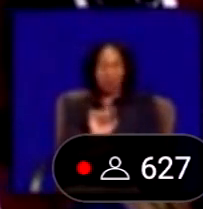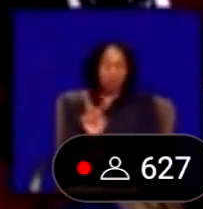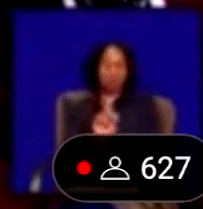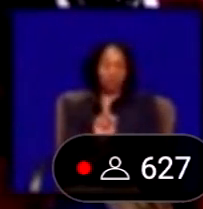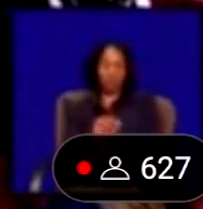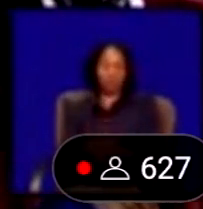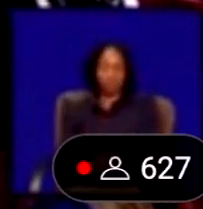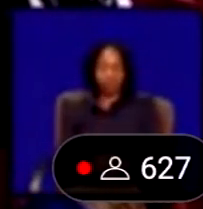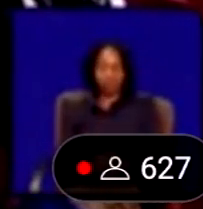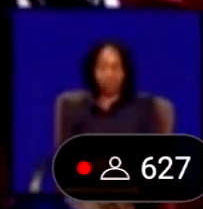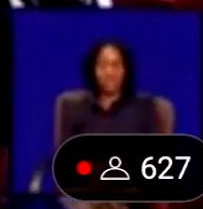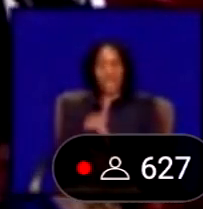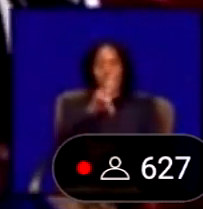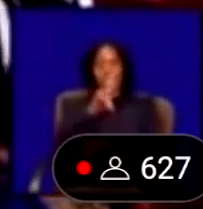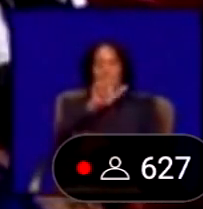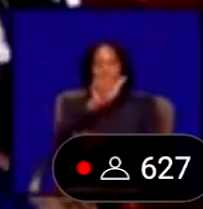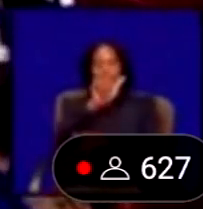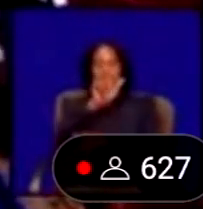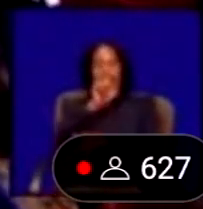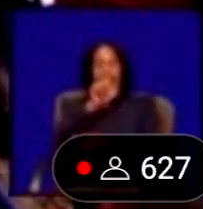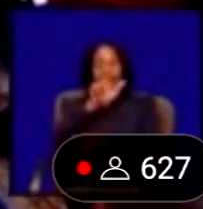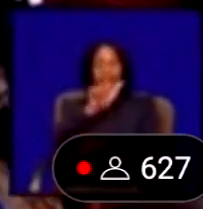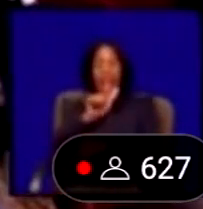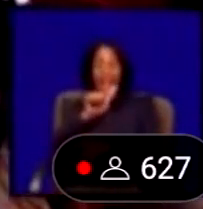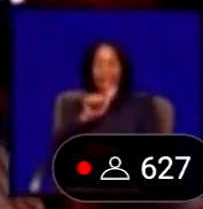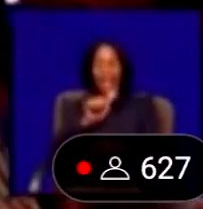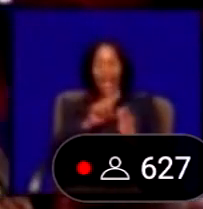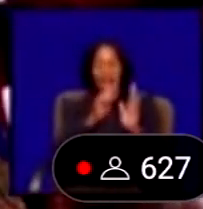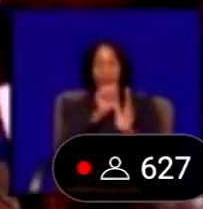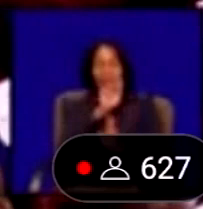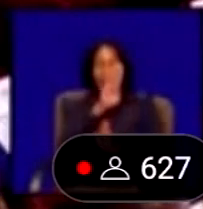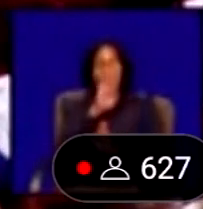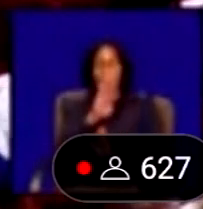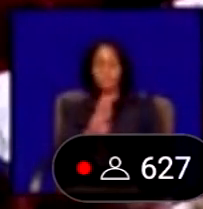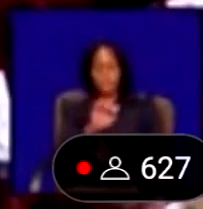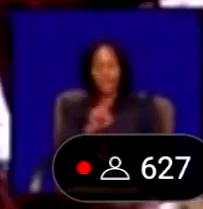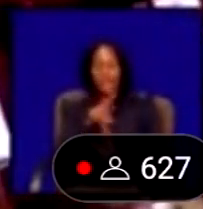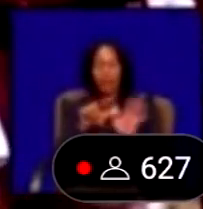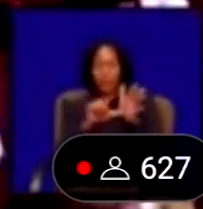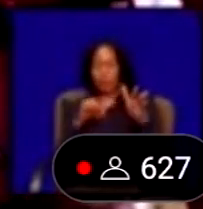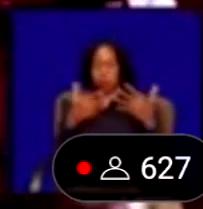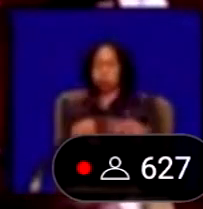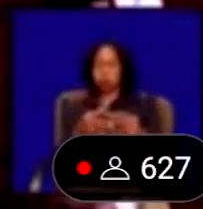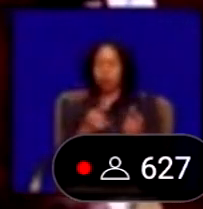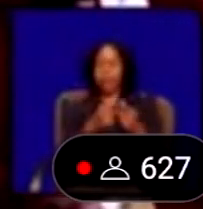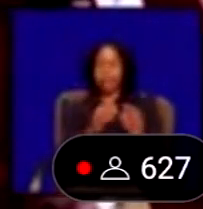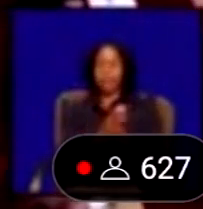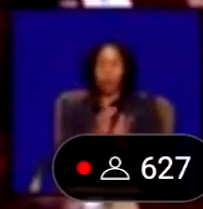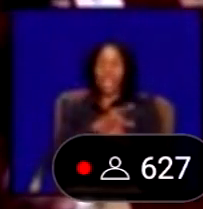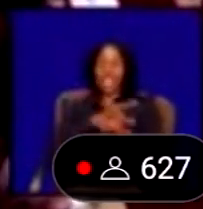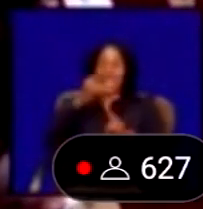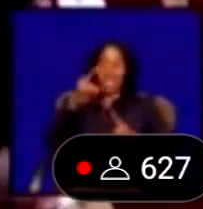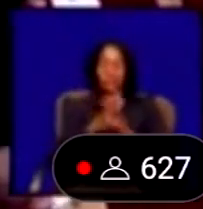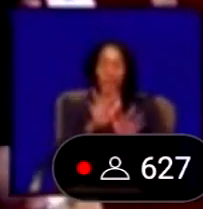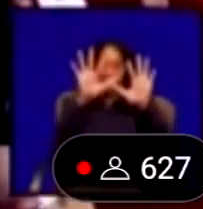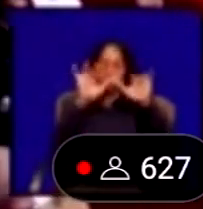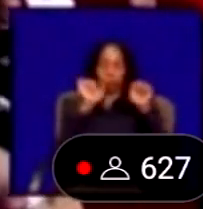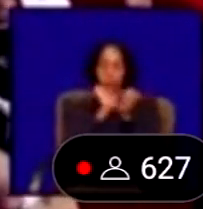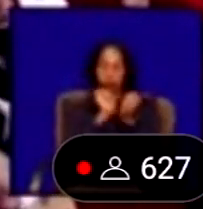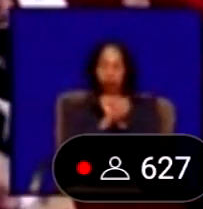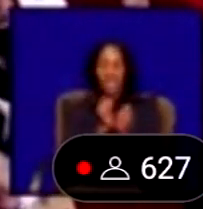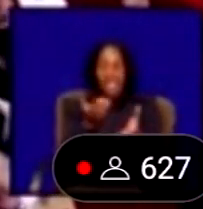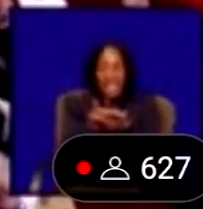The DNA laboratory, which is critical for the successful prosecution of rape cases,